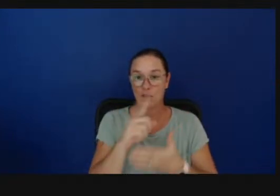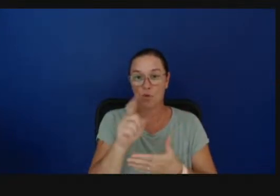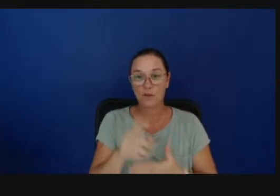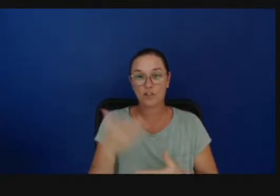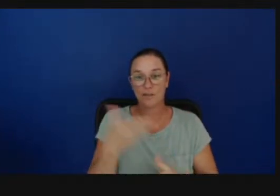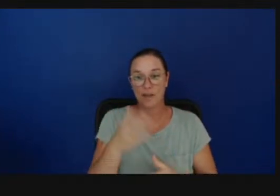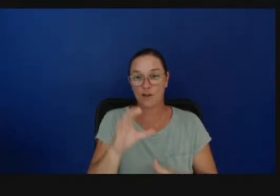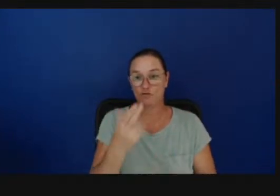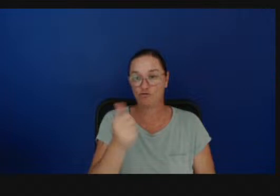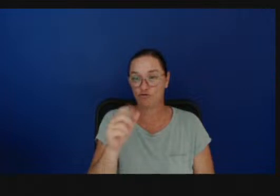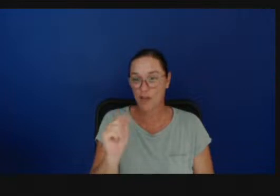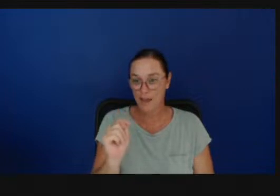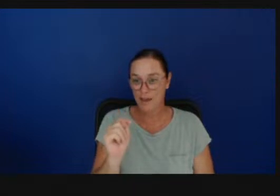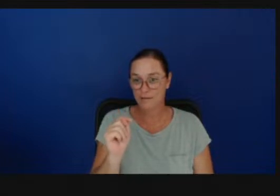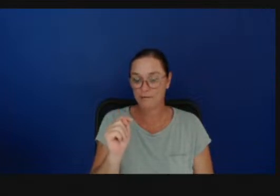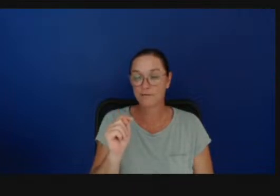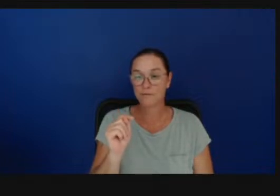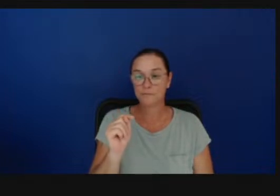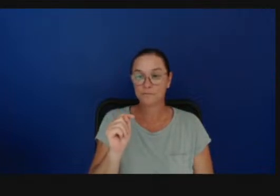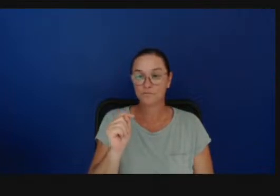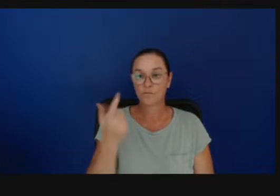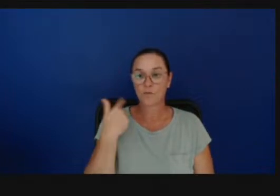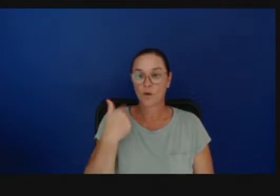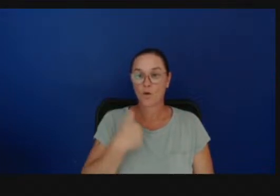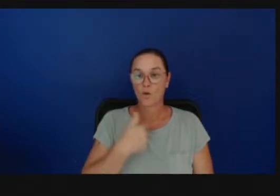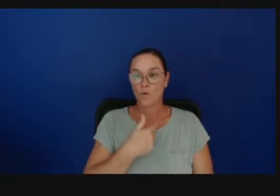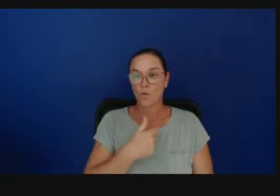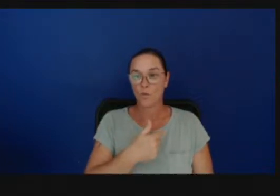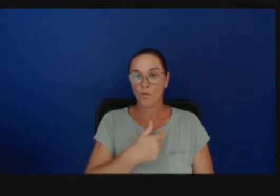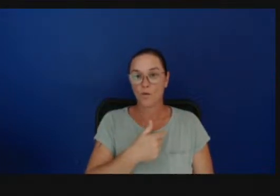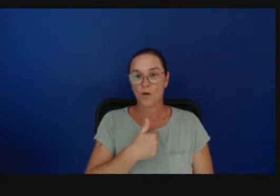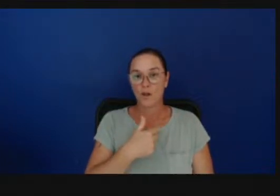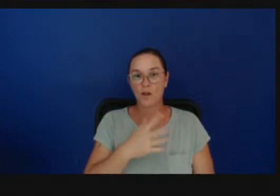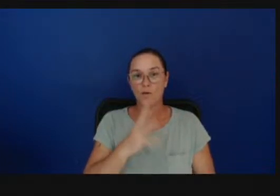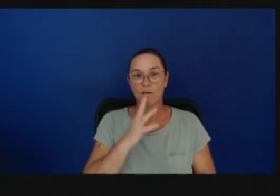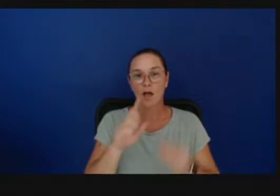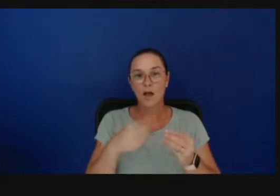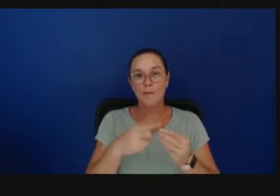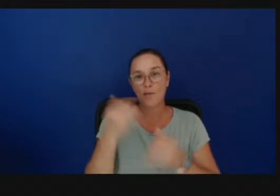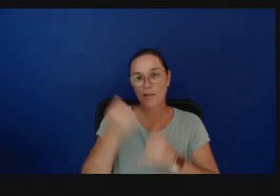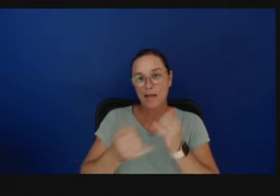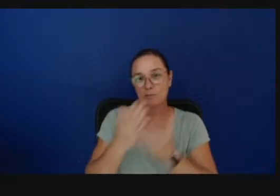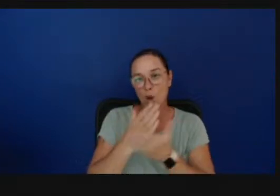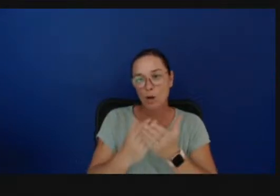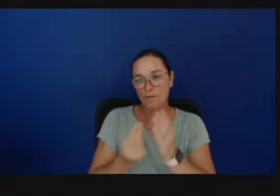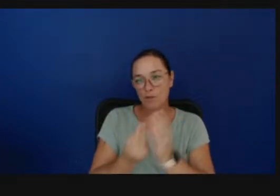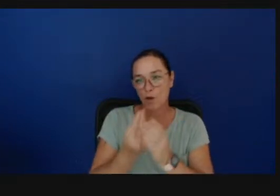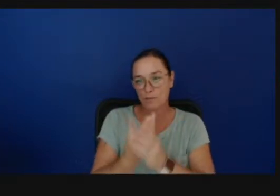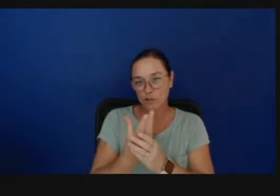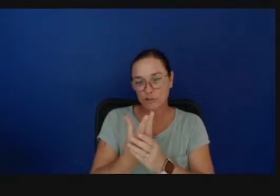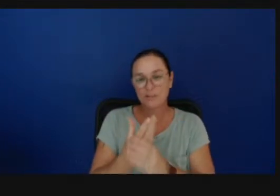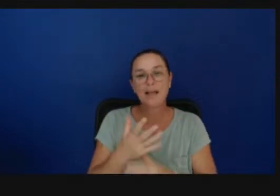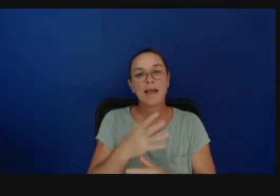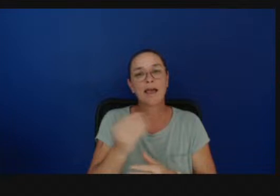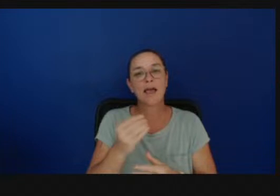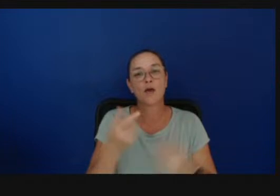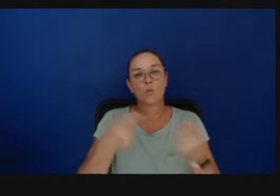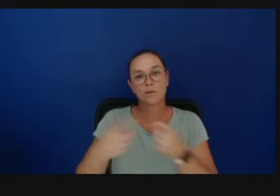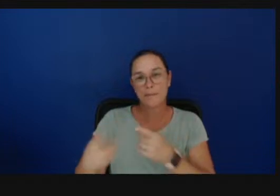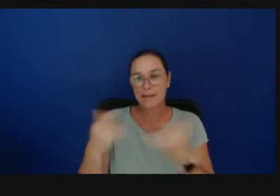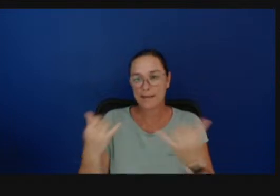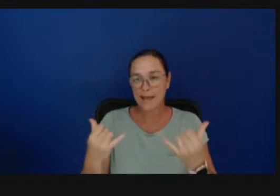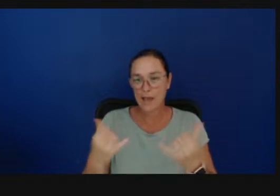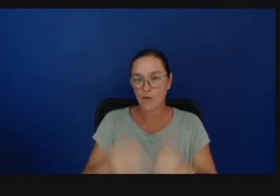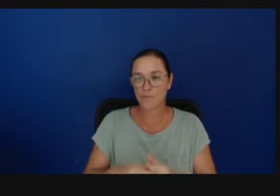We'll just we'll just do the last little bit of the eruption that we didn't cover last week, and then go into what's happening now. And Yeah,